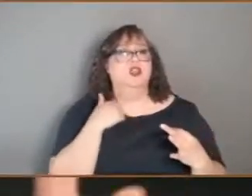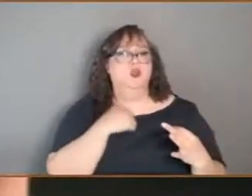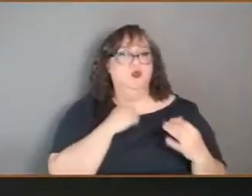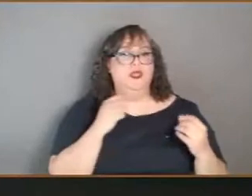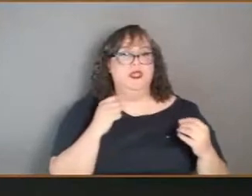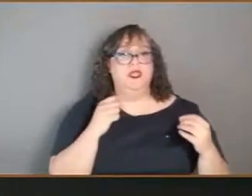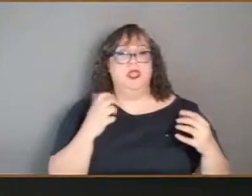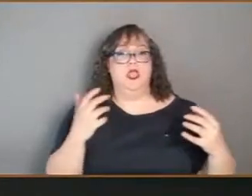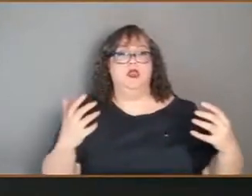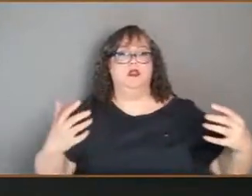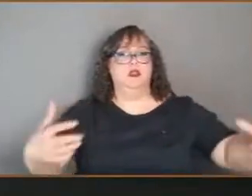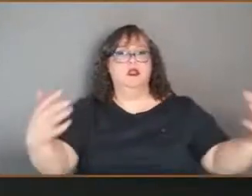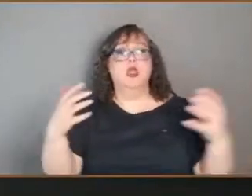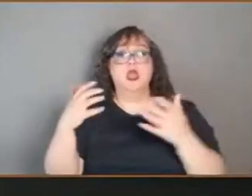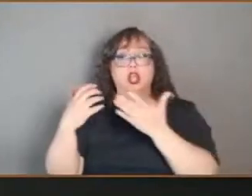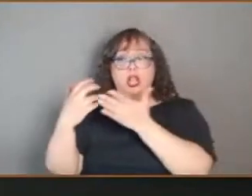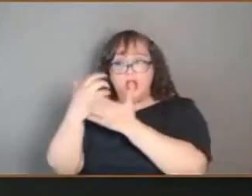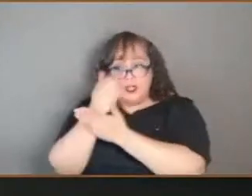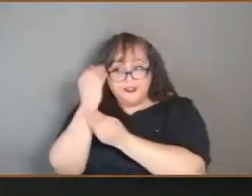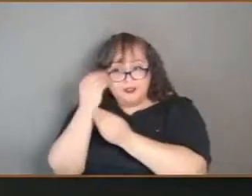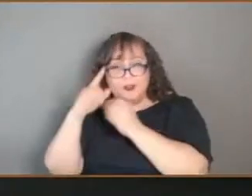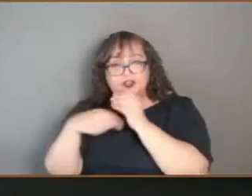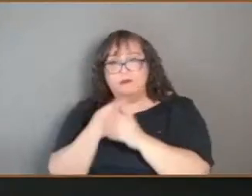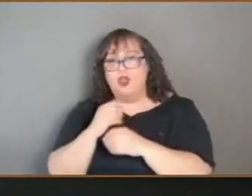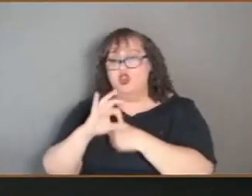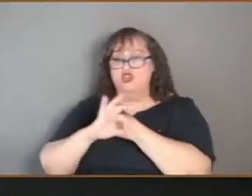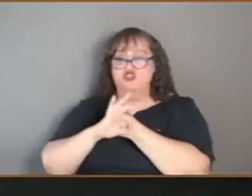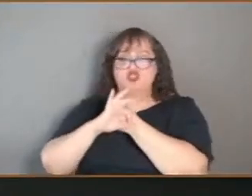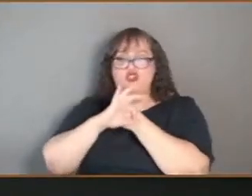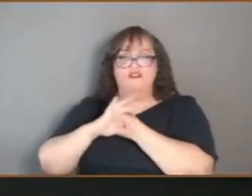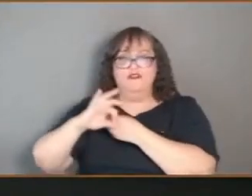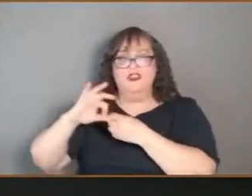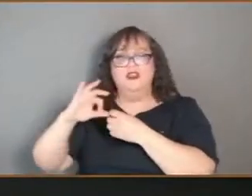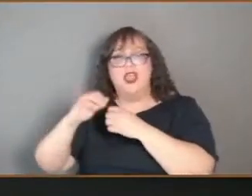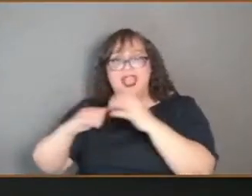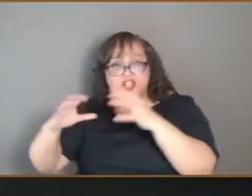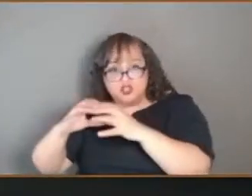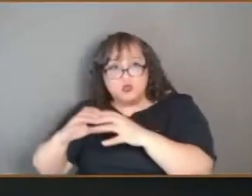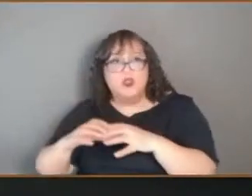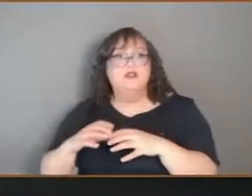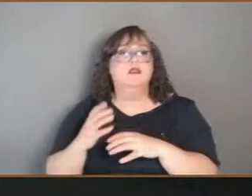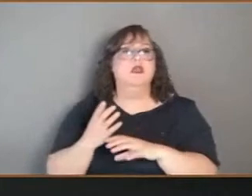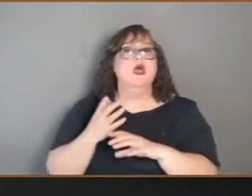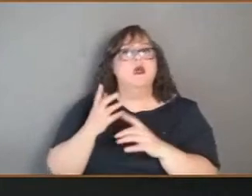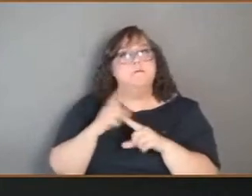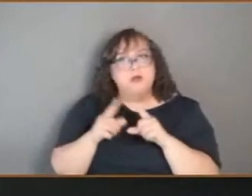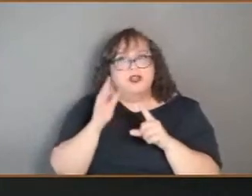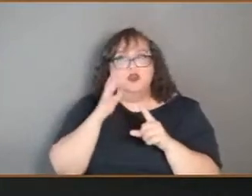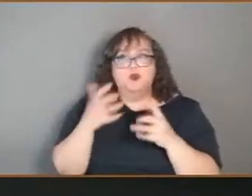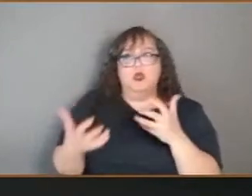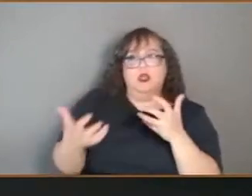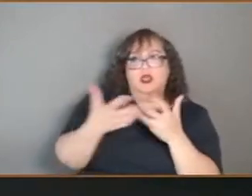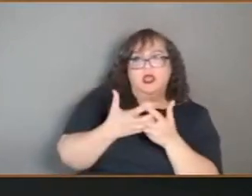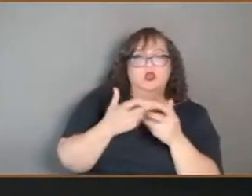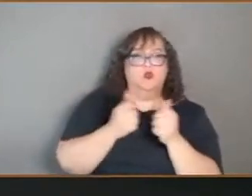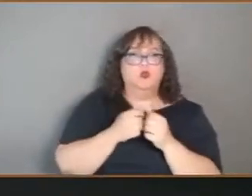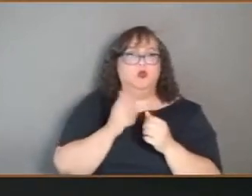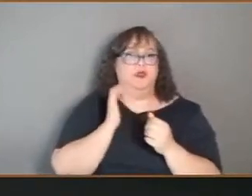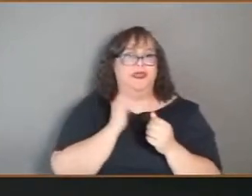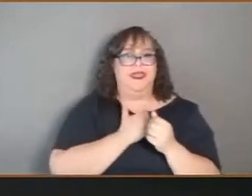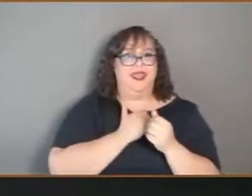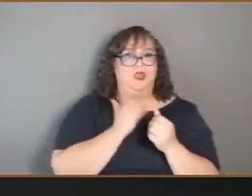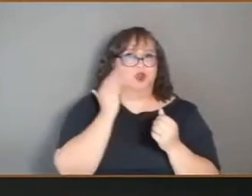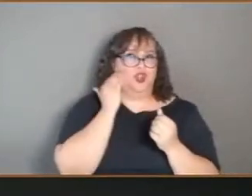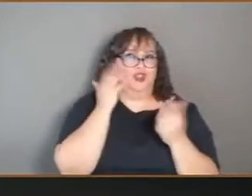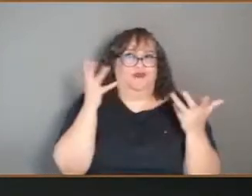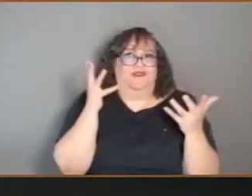wider asteroids as well, with the other missions like Psyche and OSIRISRex that have already flown. And so every time a new mission comes along, there's a